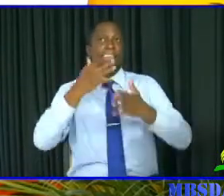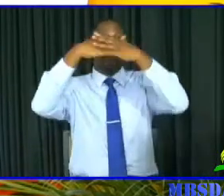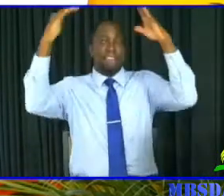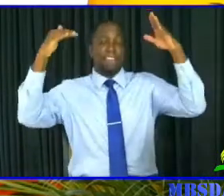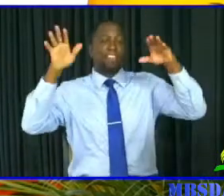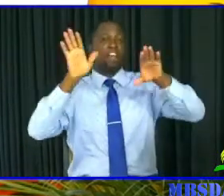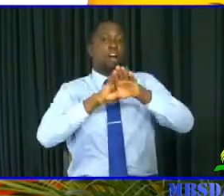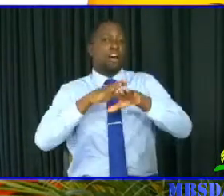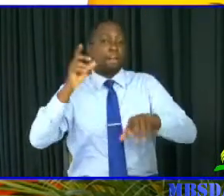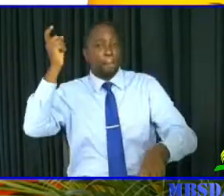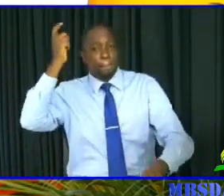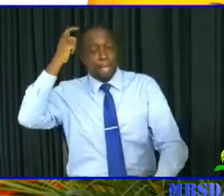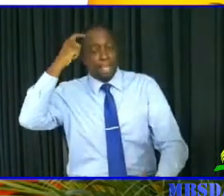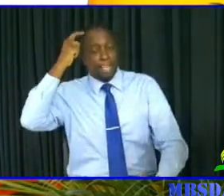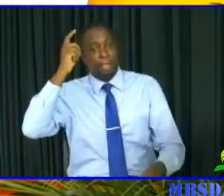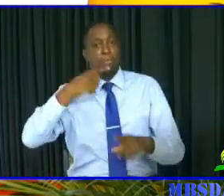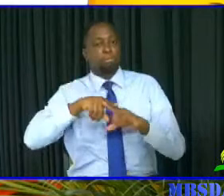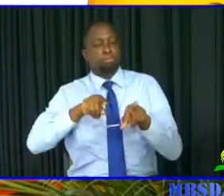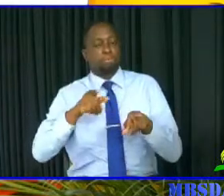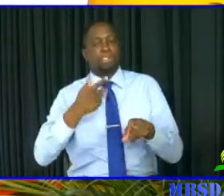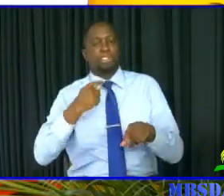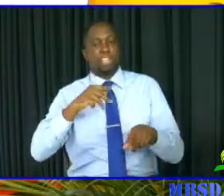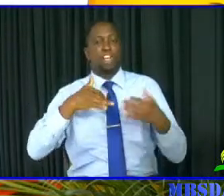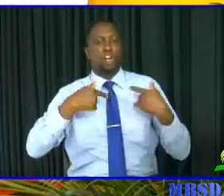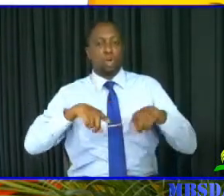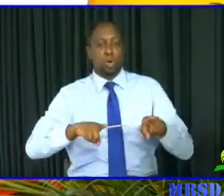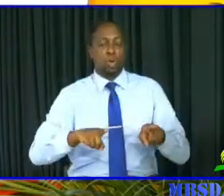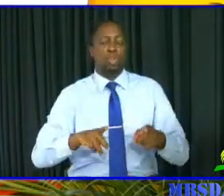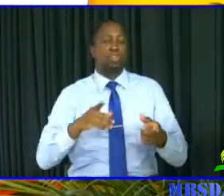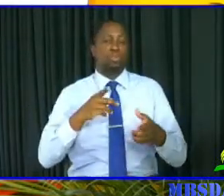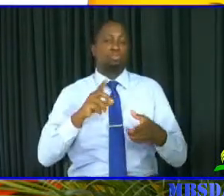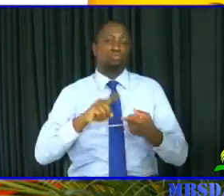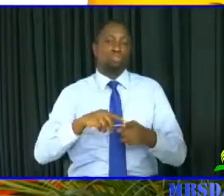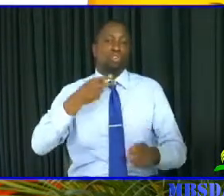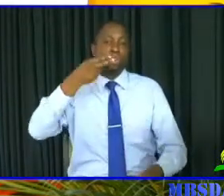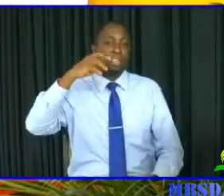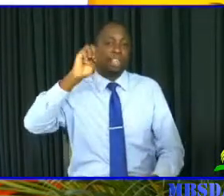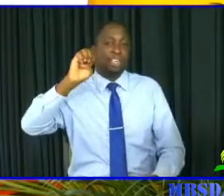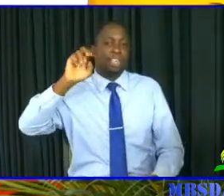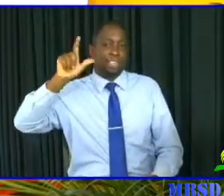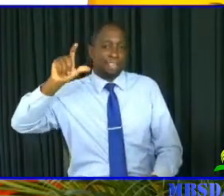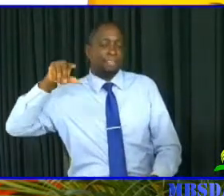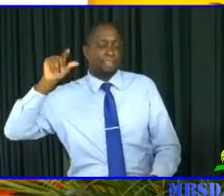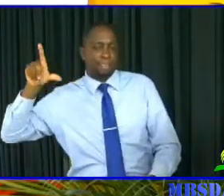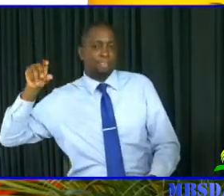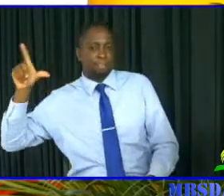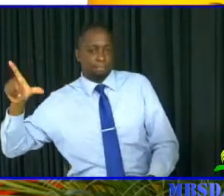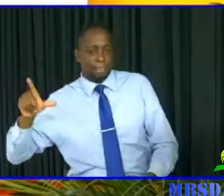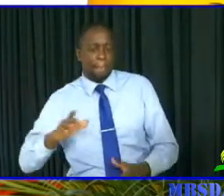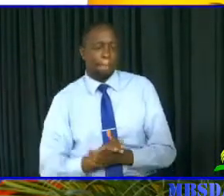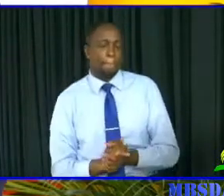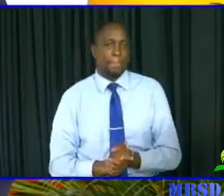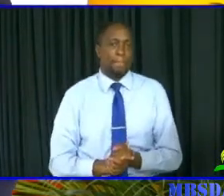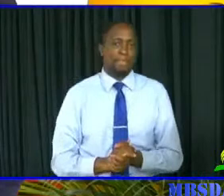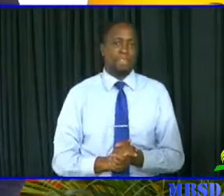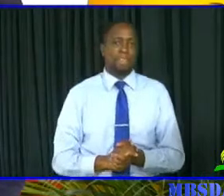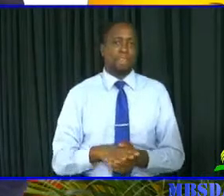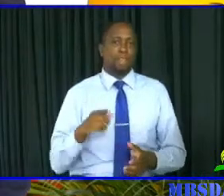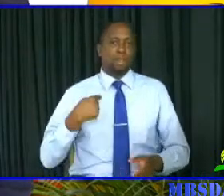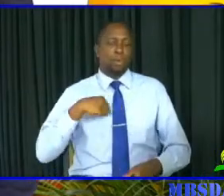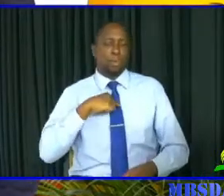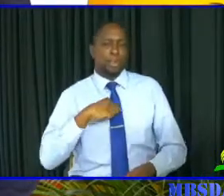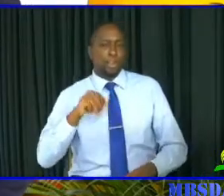cannot have their own way. As we look at this, my beloved brothers and sisters, we are reminded by